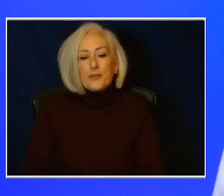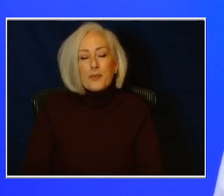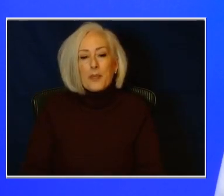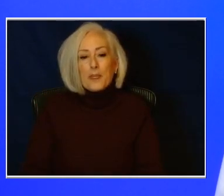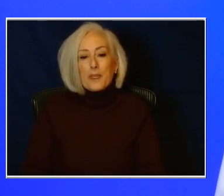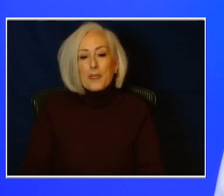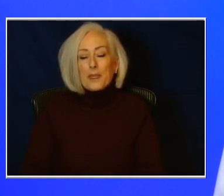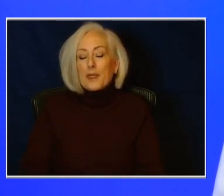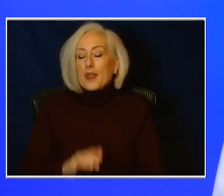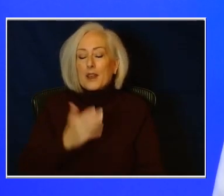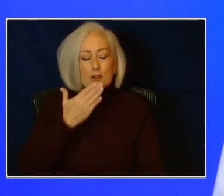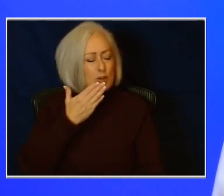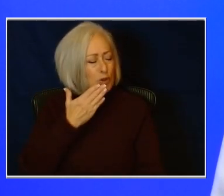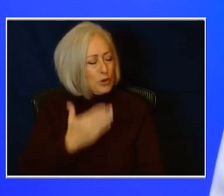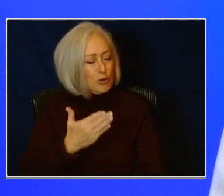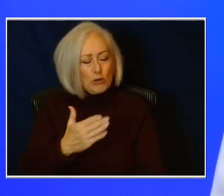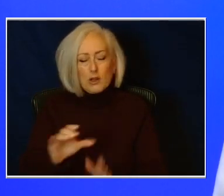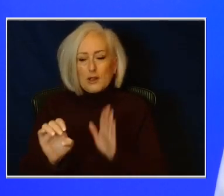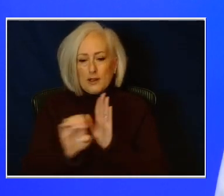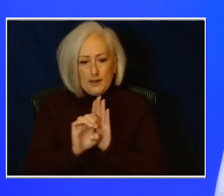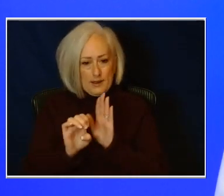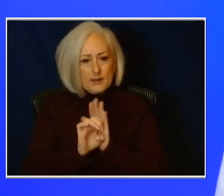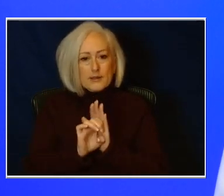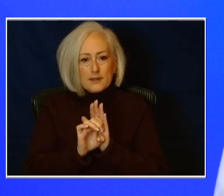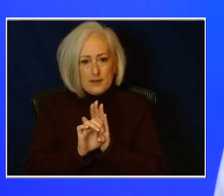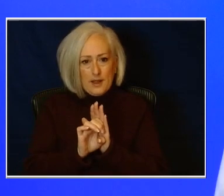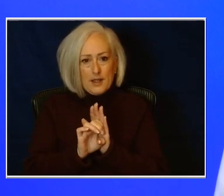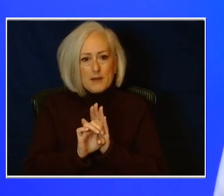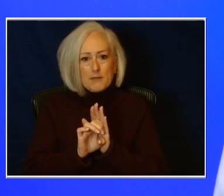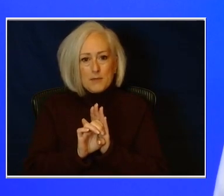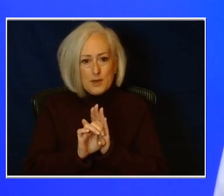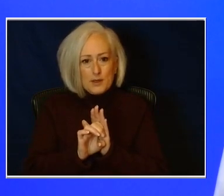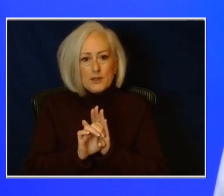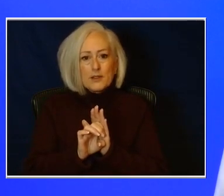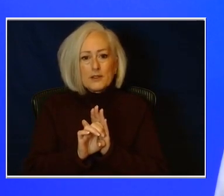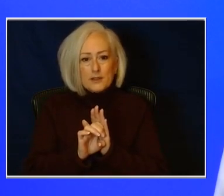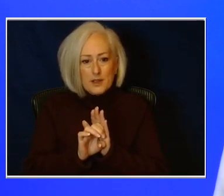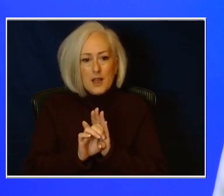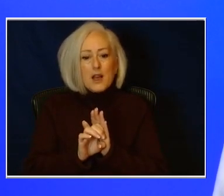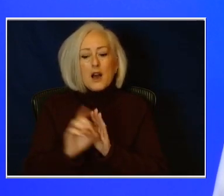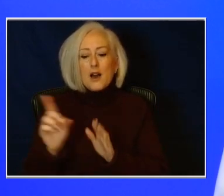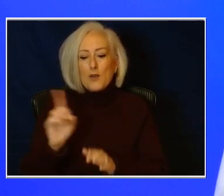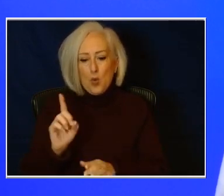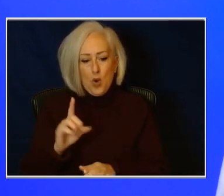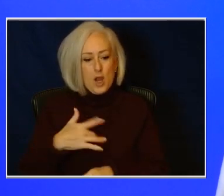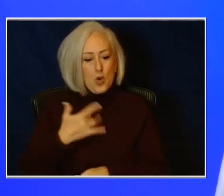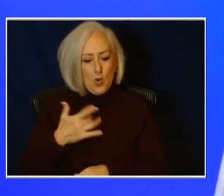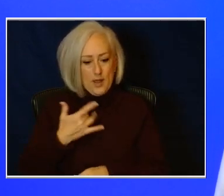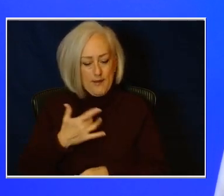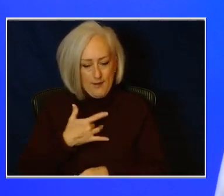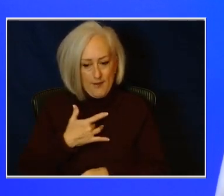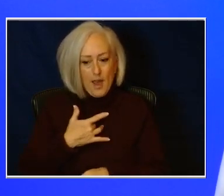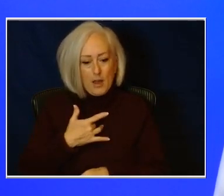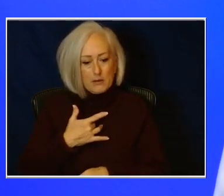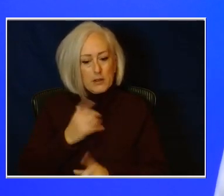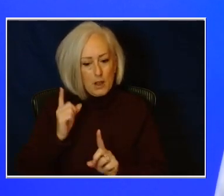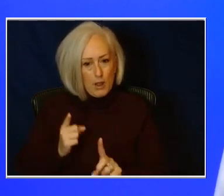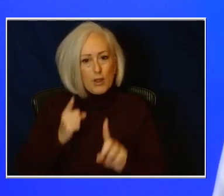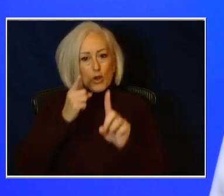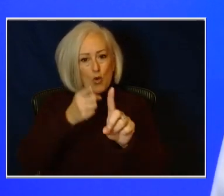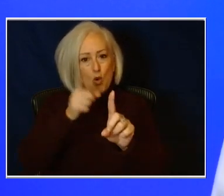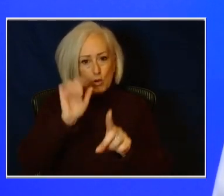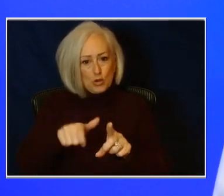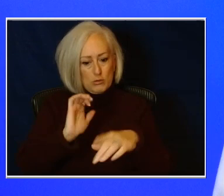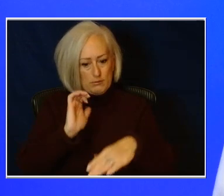great example of where we kind of skated to where we felt the puck should be and was going to be